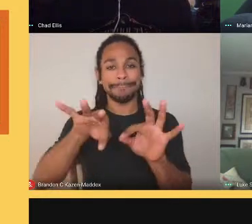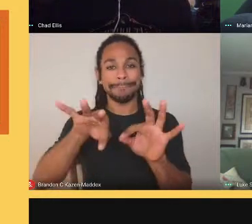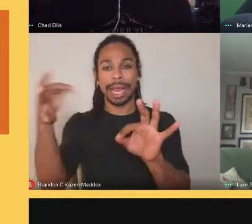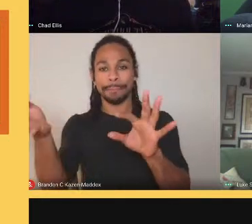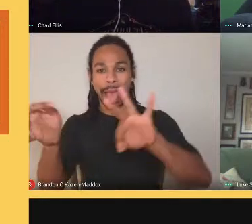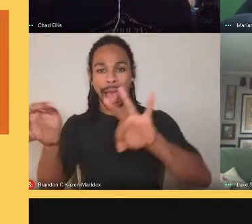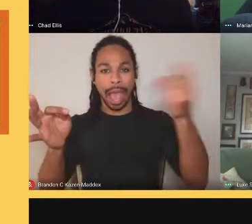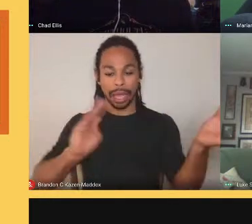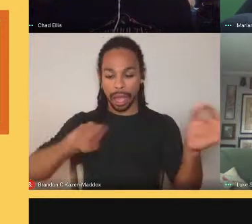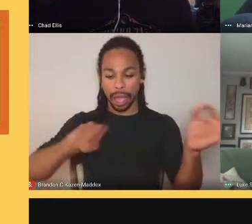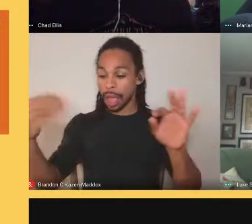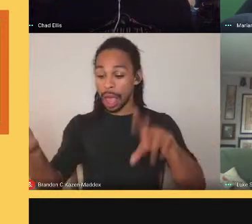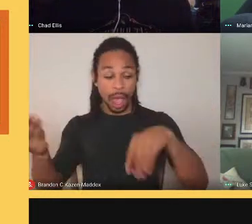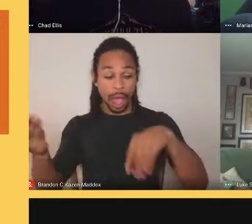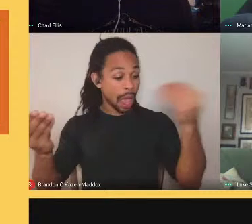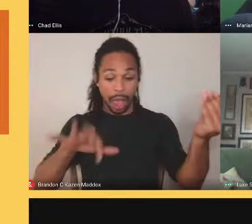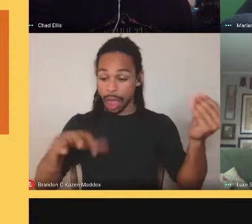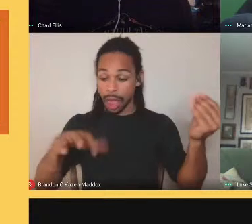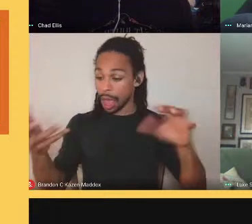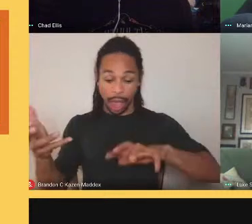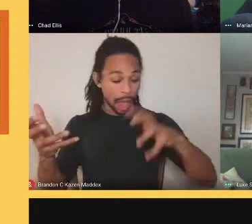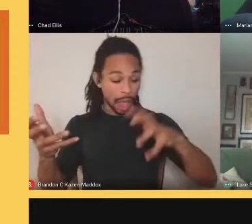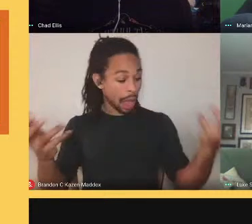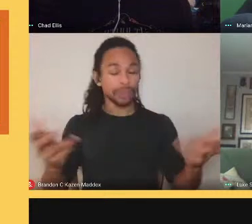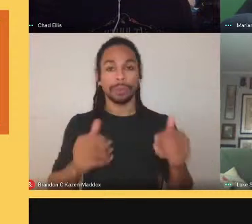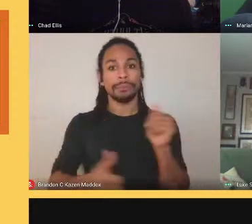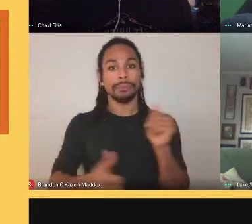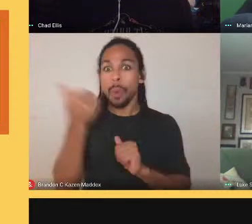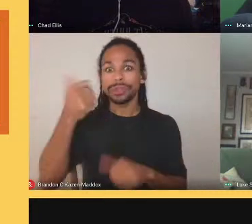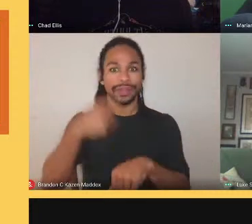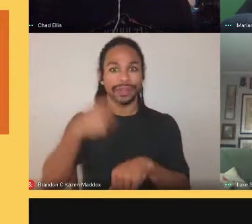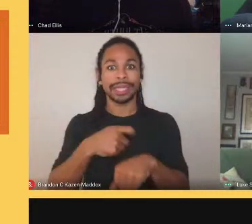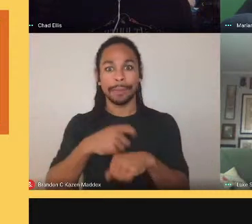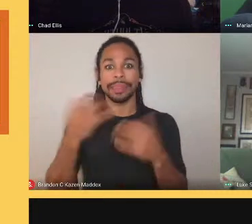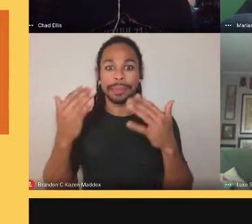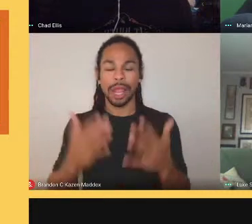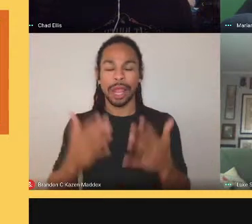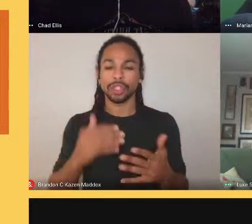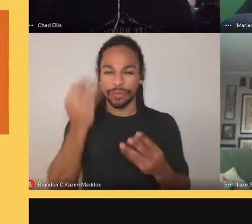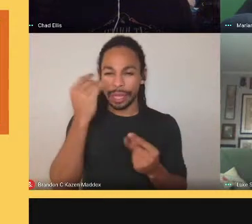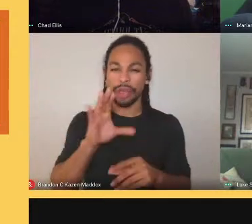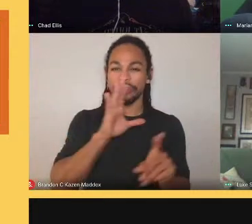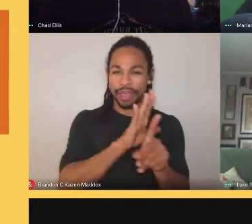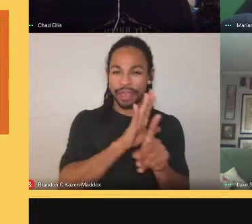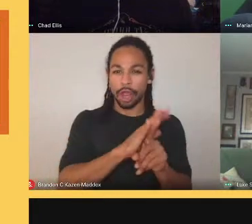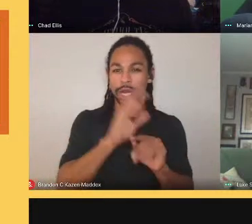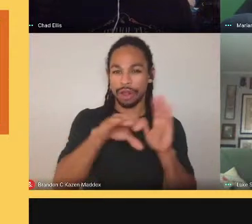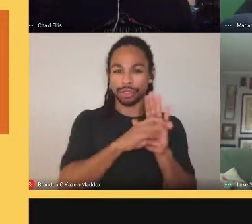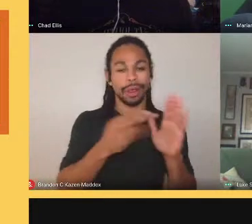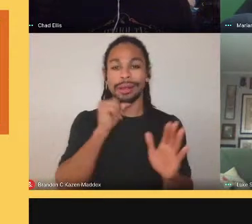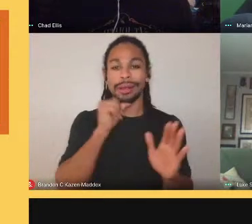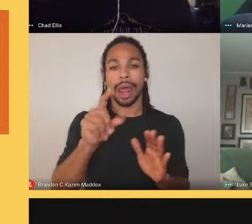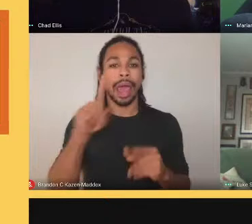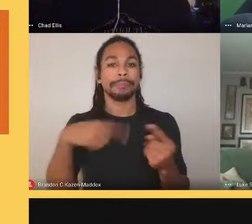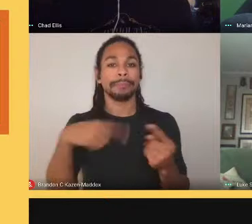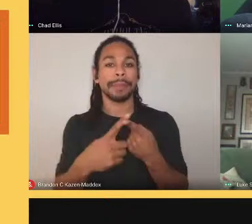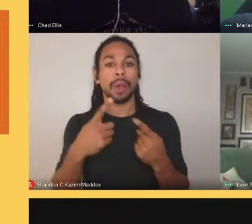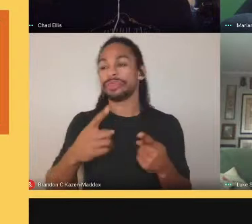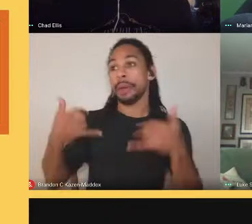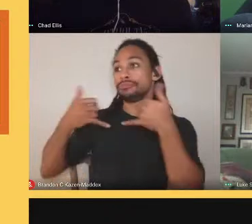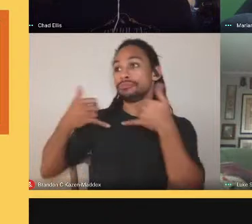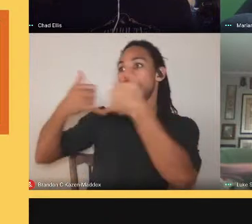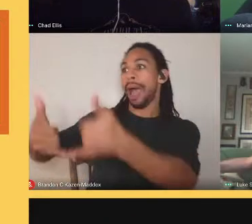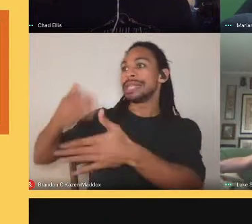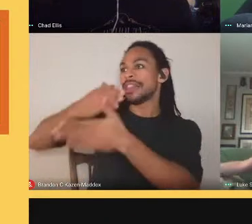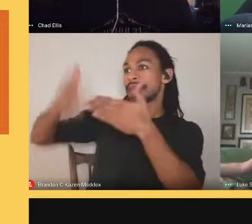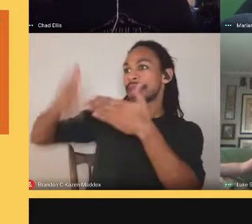are just thinking about their character and not about, you know, a prize at the end of the tunnel, you know, or any of these numbers on their sheets.